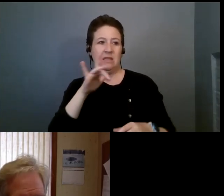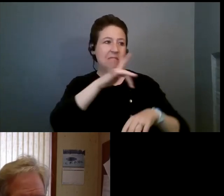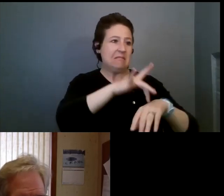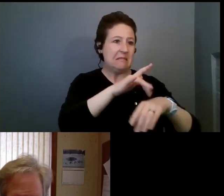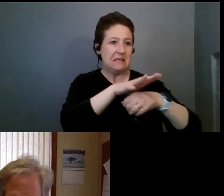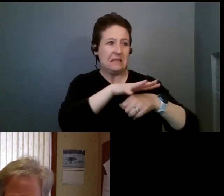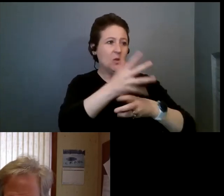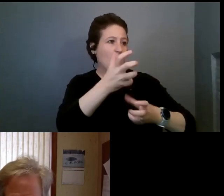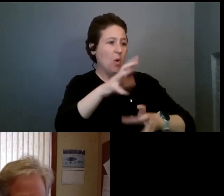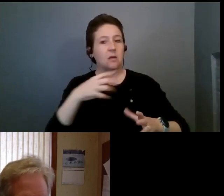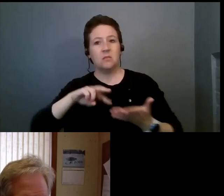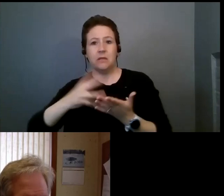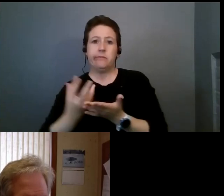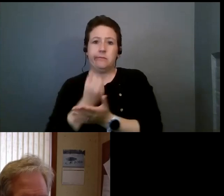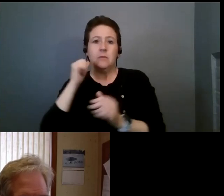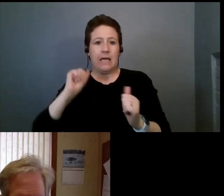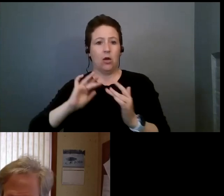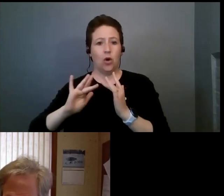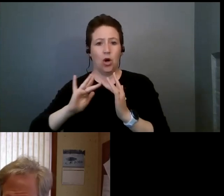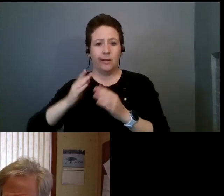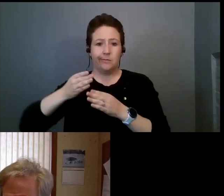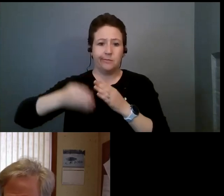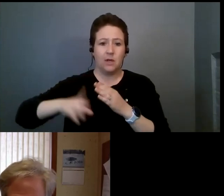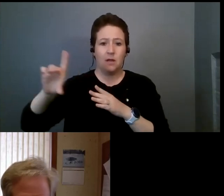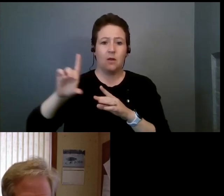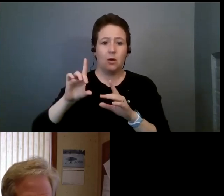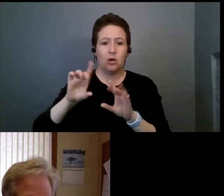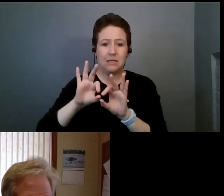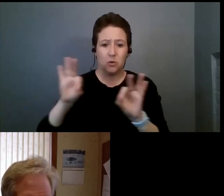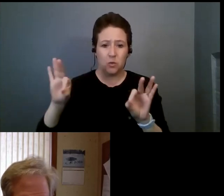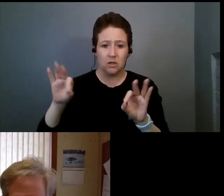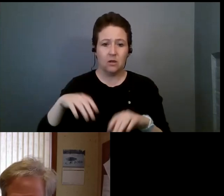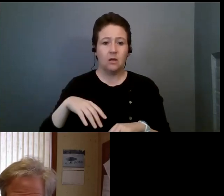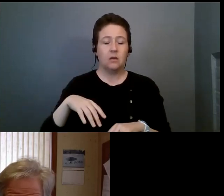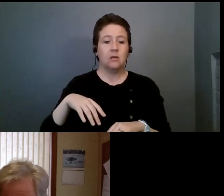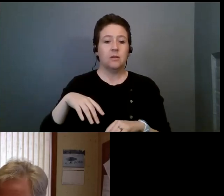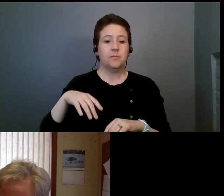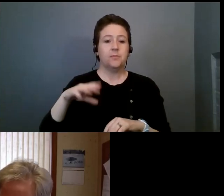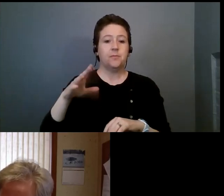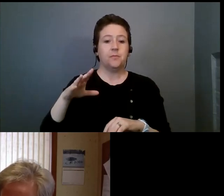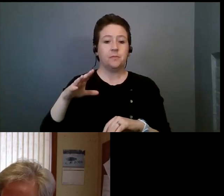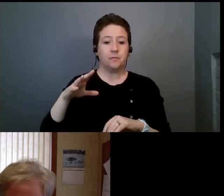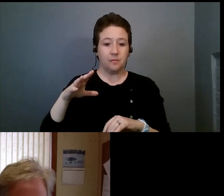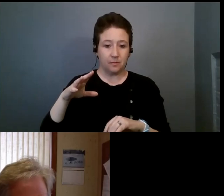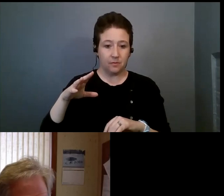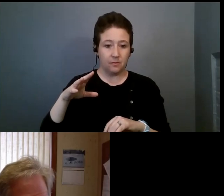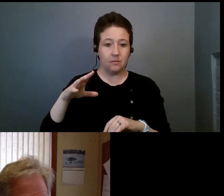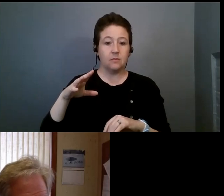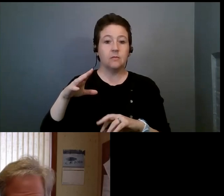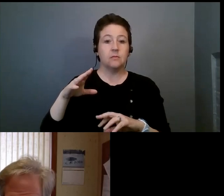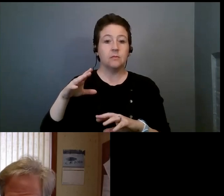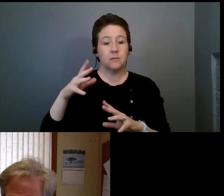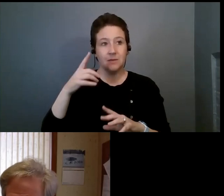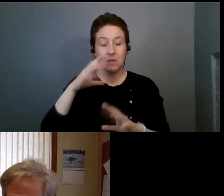will take advantage of that and work to complete their degree through this rare and